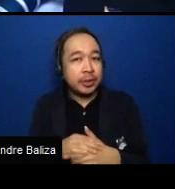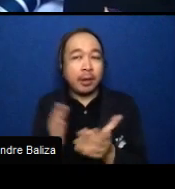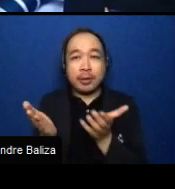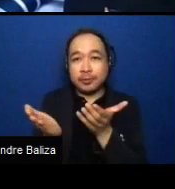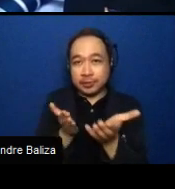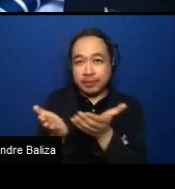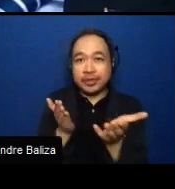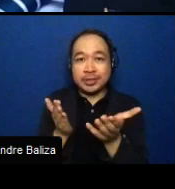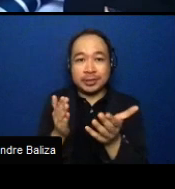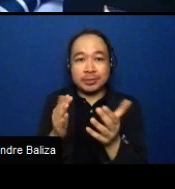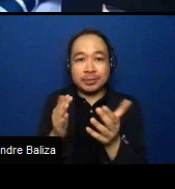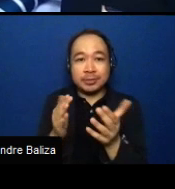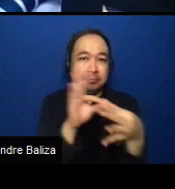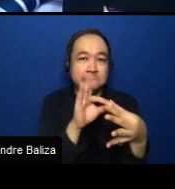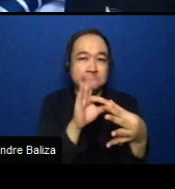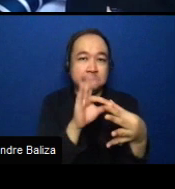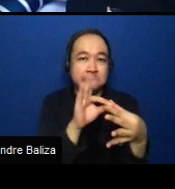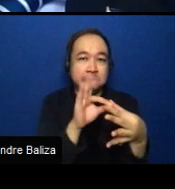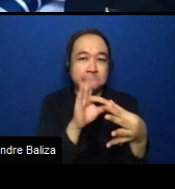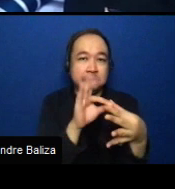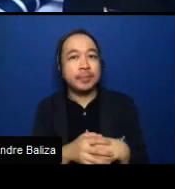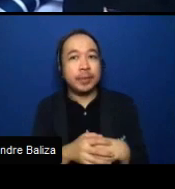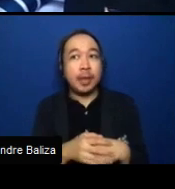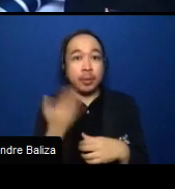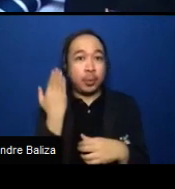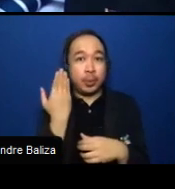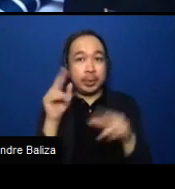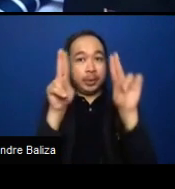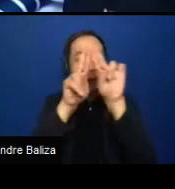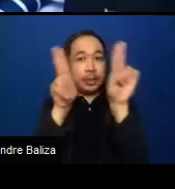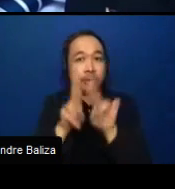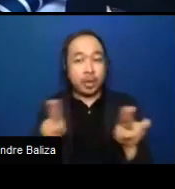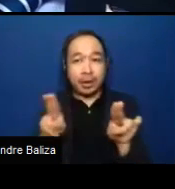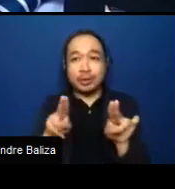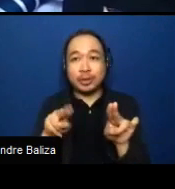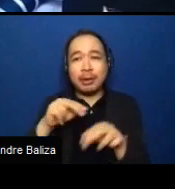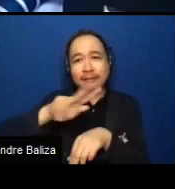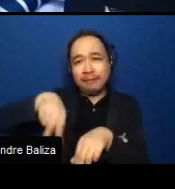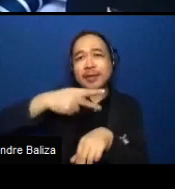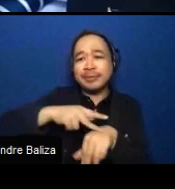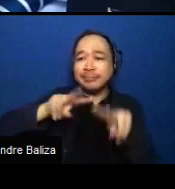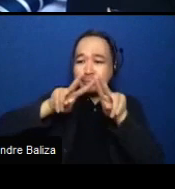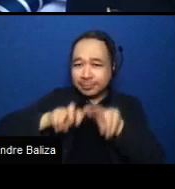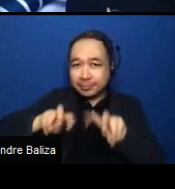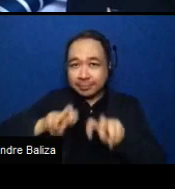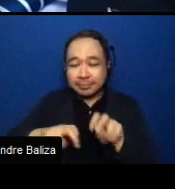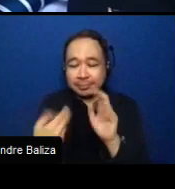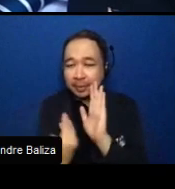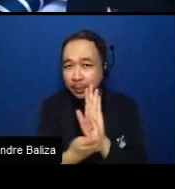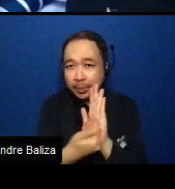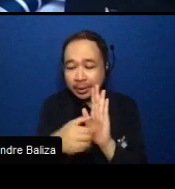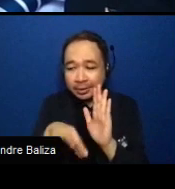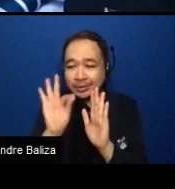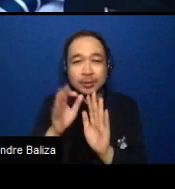services in this regard. Recent international and local studies have shown the serious impact of this pandemic